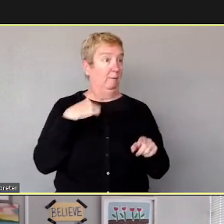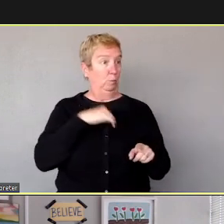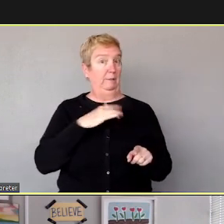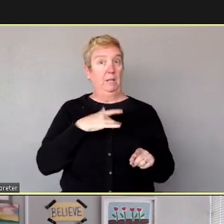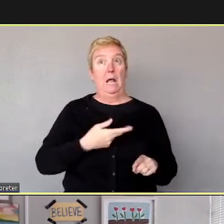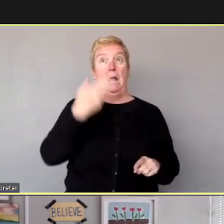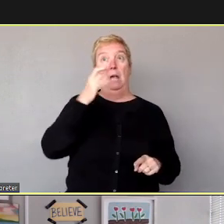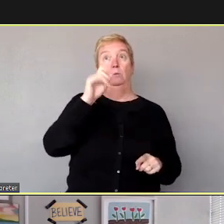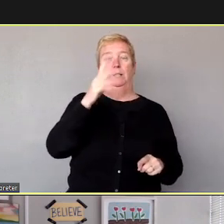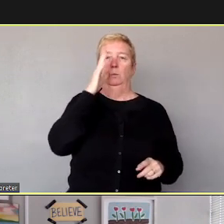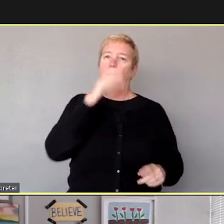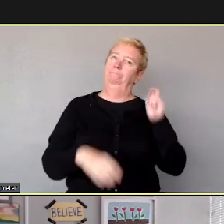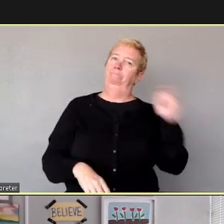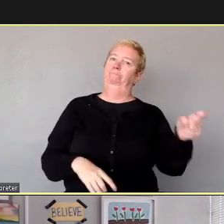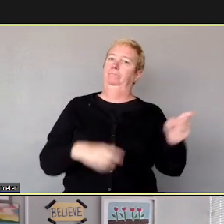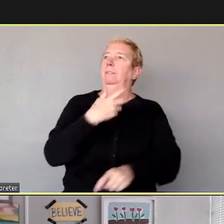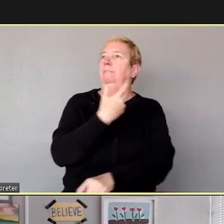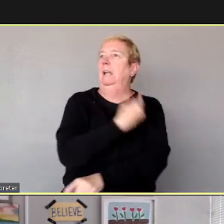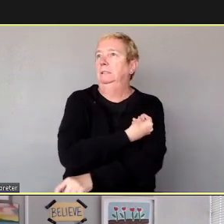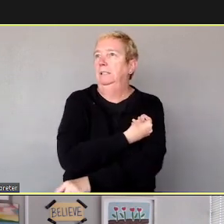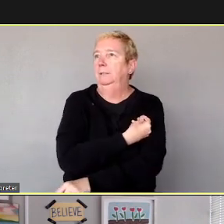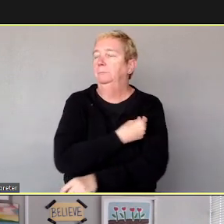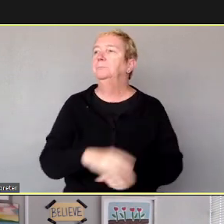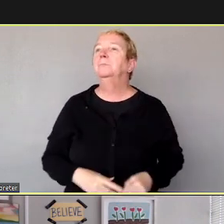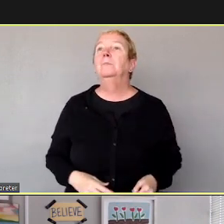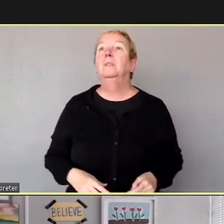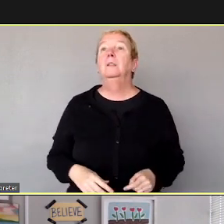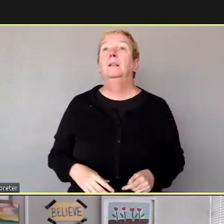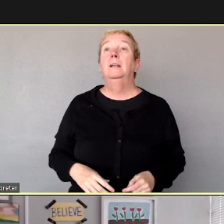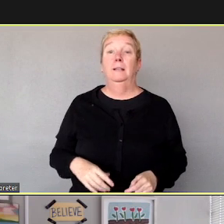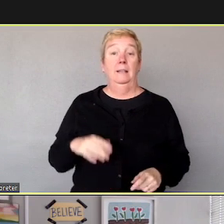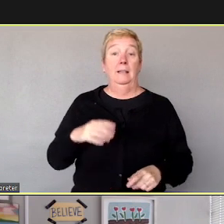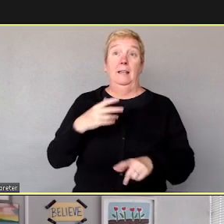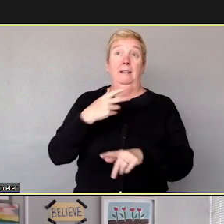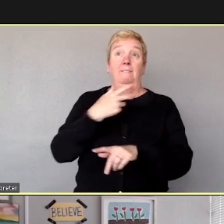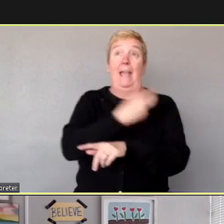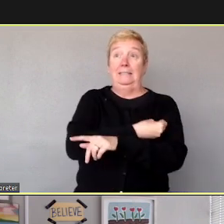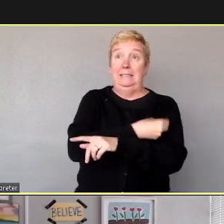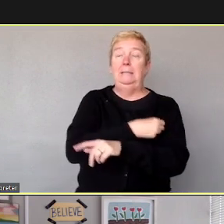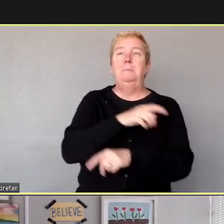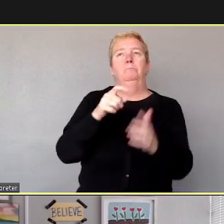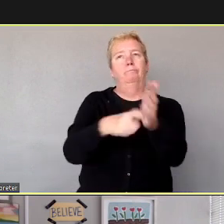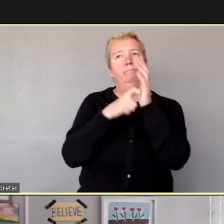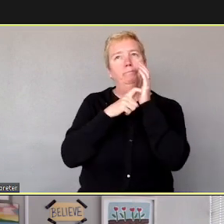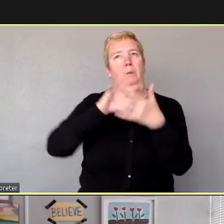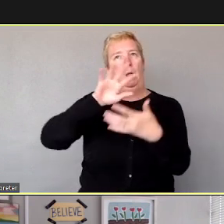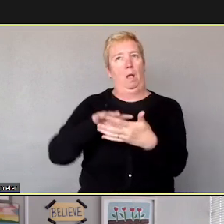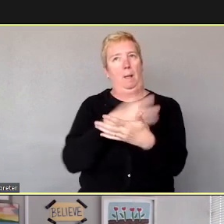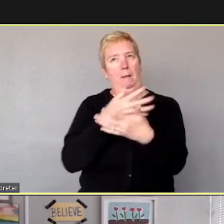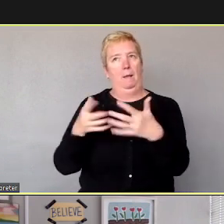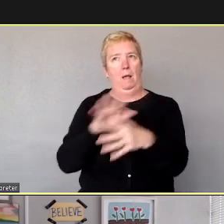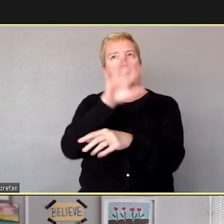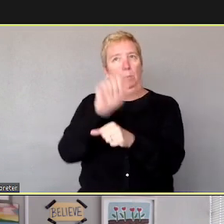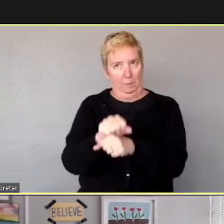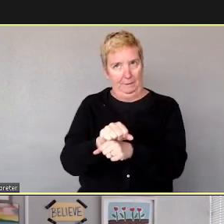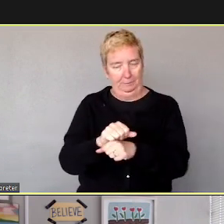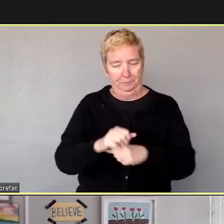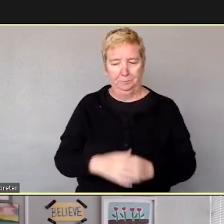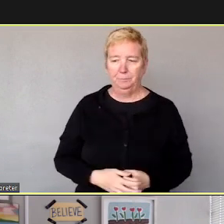vaccine. No vaccines will be administered right now without an appointment, and that's really important to know because we're